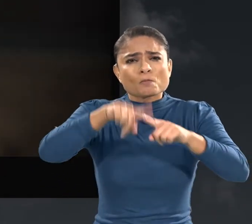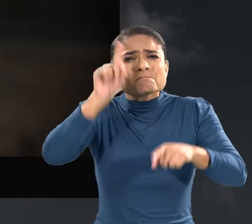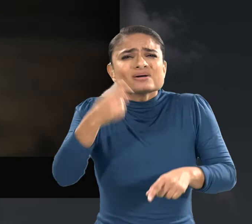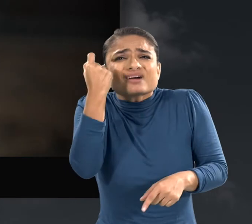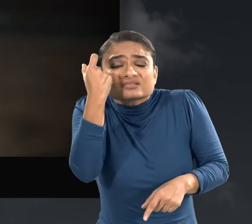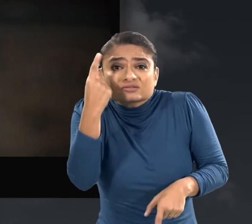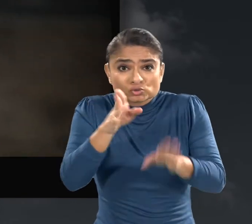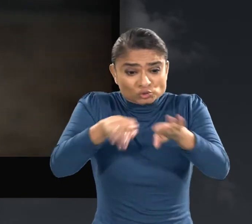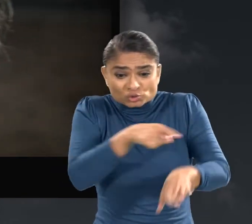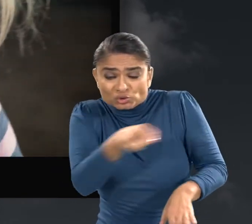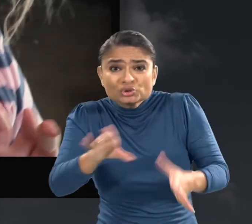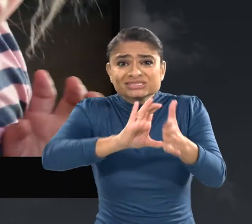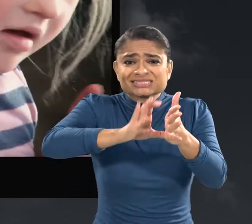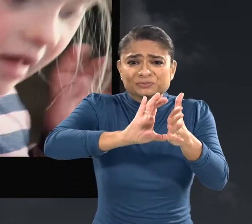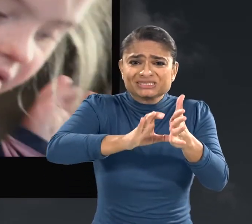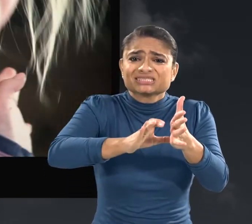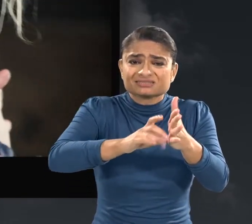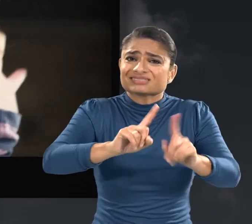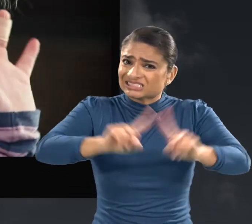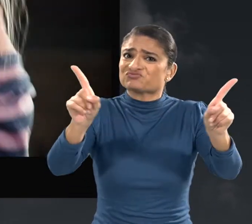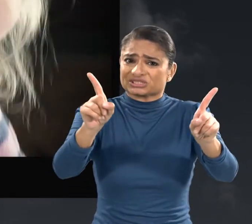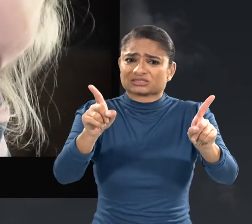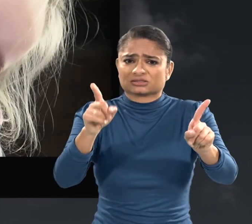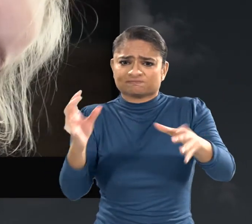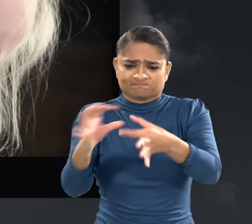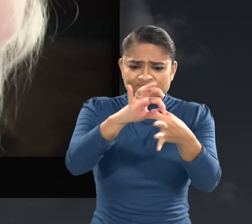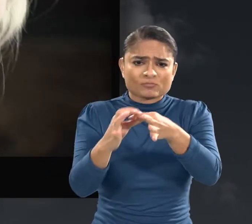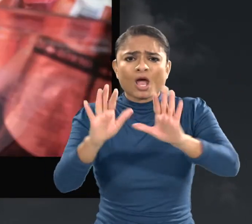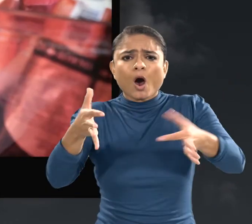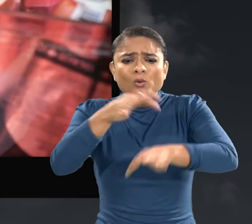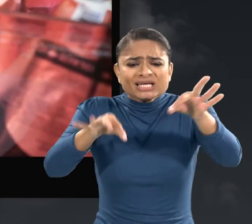got to understand her as a child with different abilities,